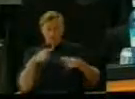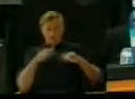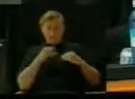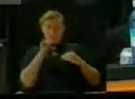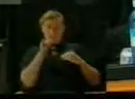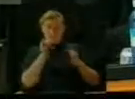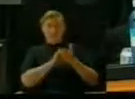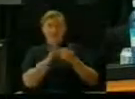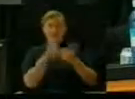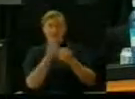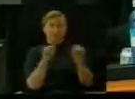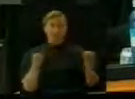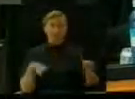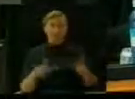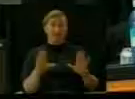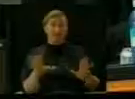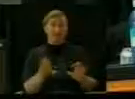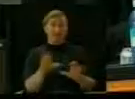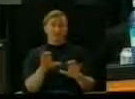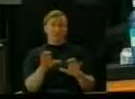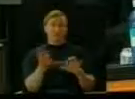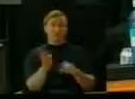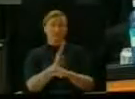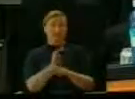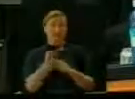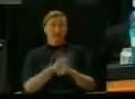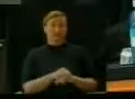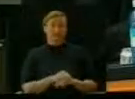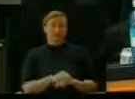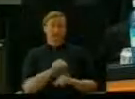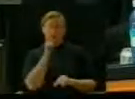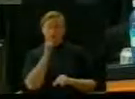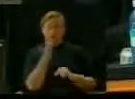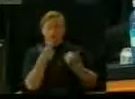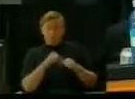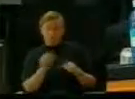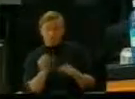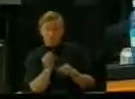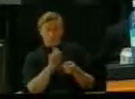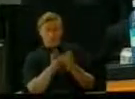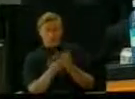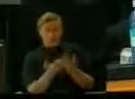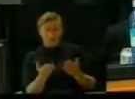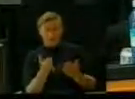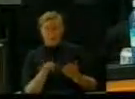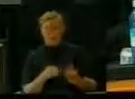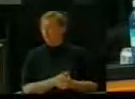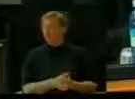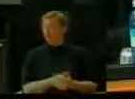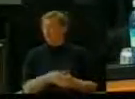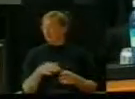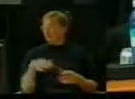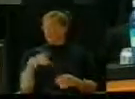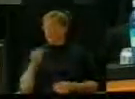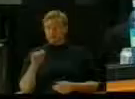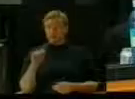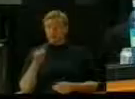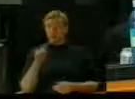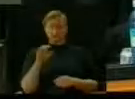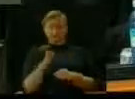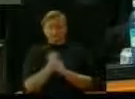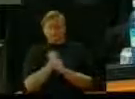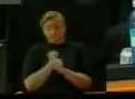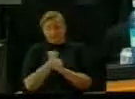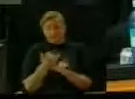anymore. And if that's just a safe way to do business. And if that's, instead of trying to change things, if we want to tighten it, it's